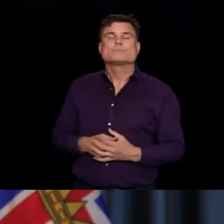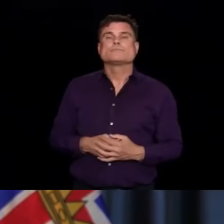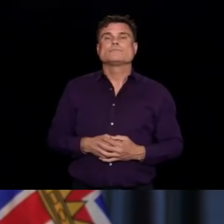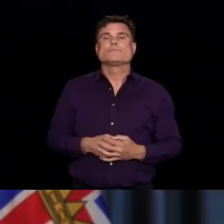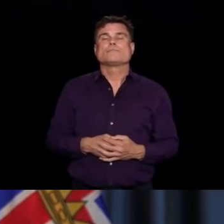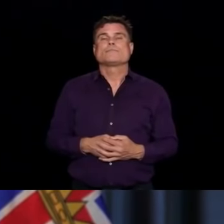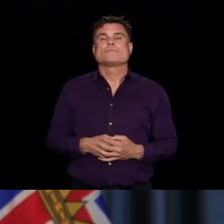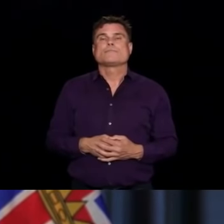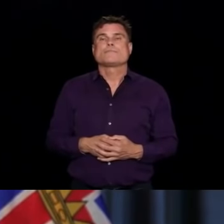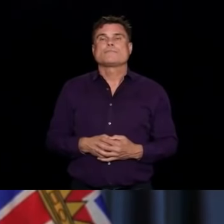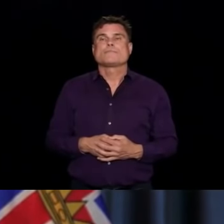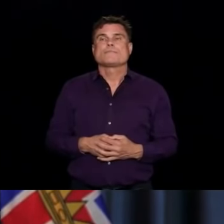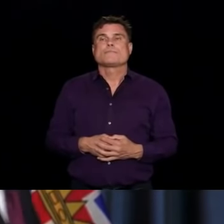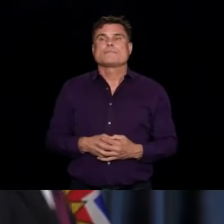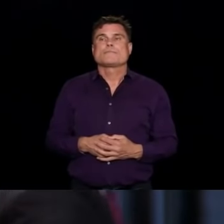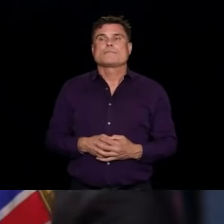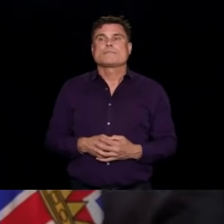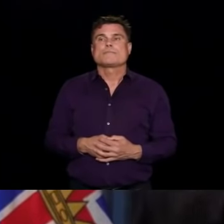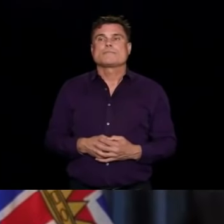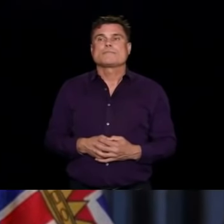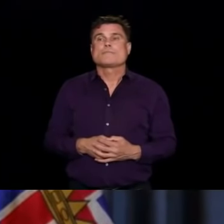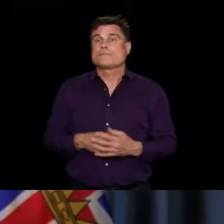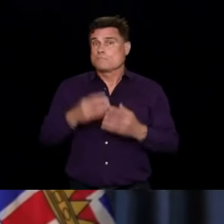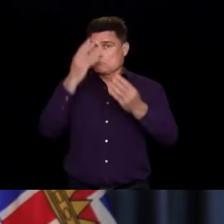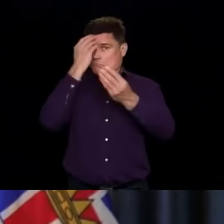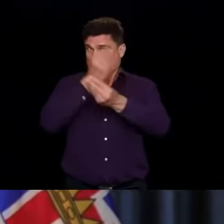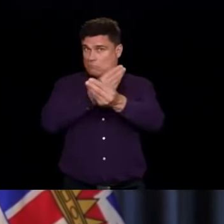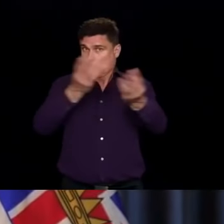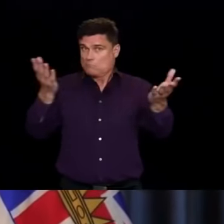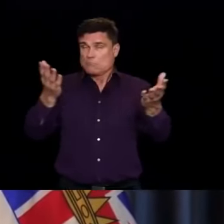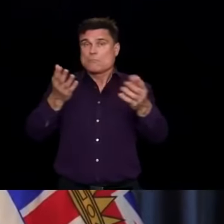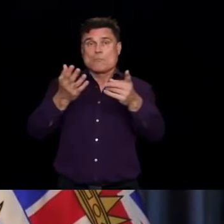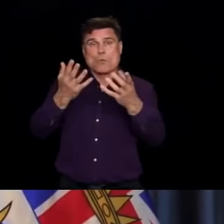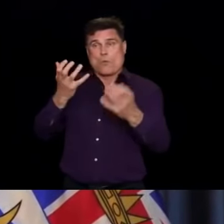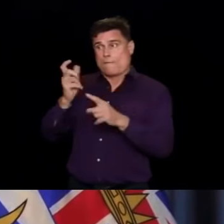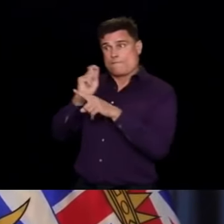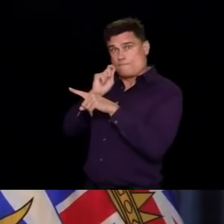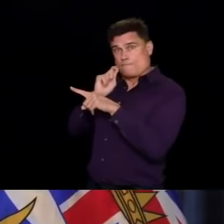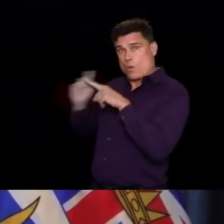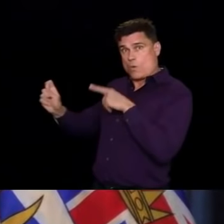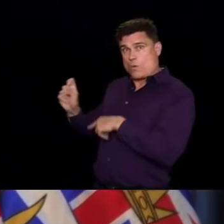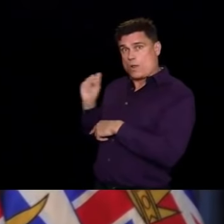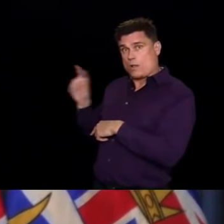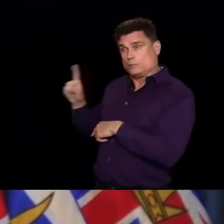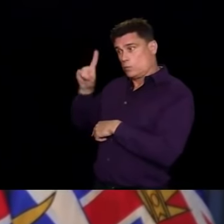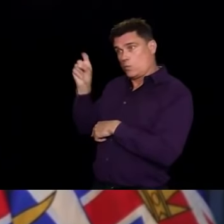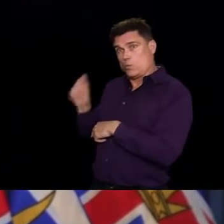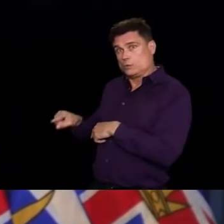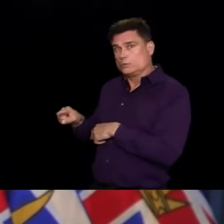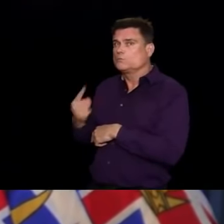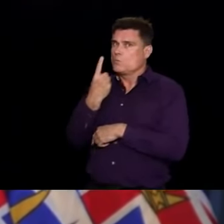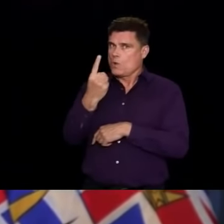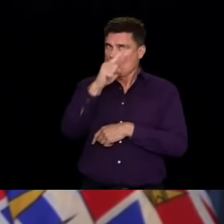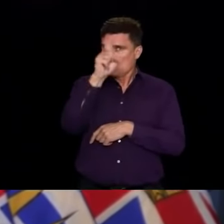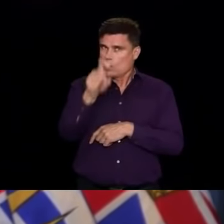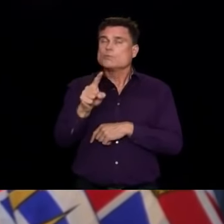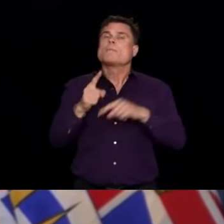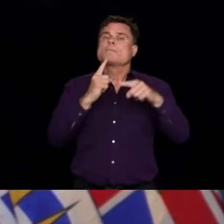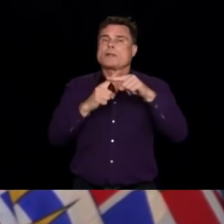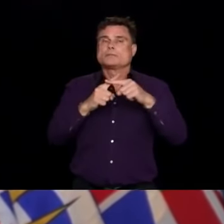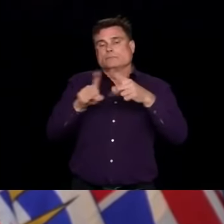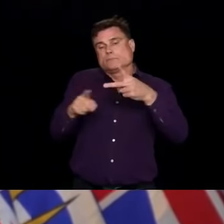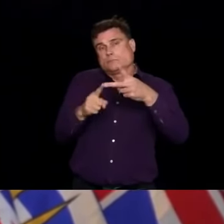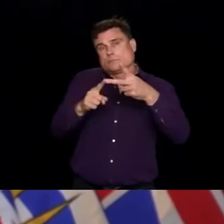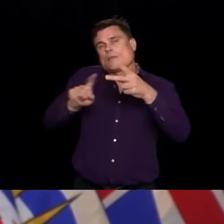Thank you, Minister. As a reminder to callers on the phone, You are limited to one question and one